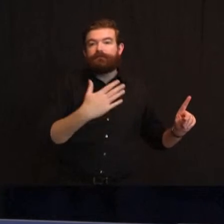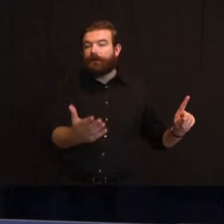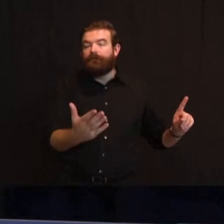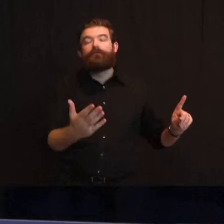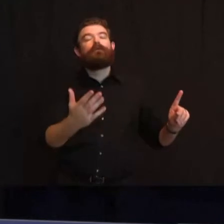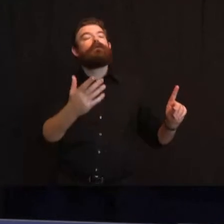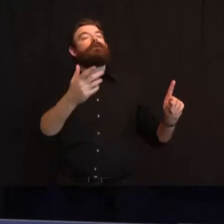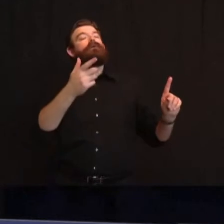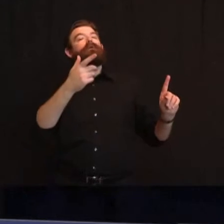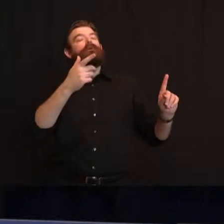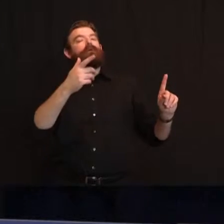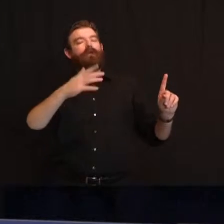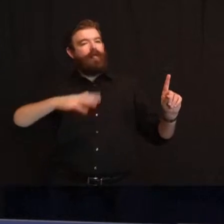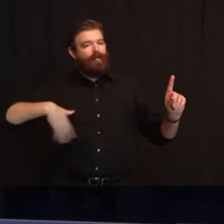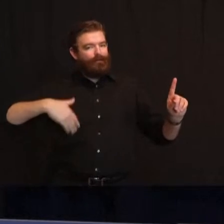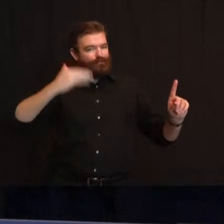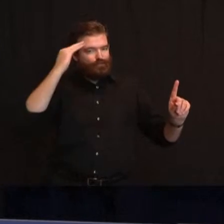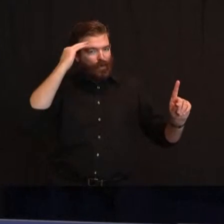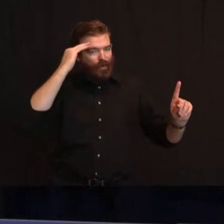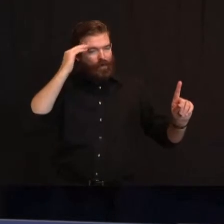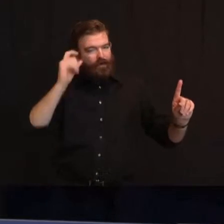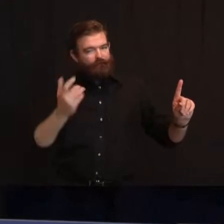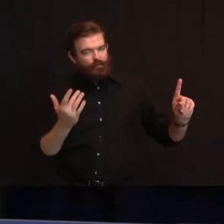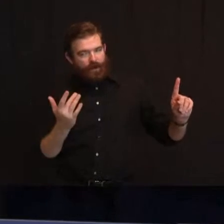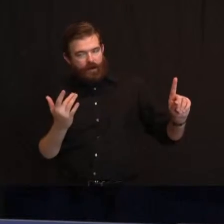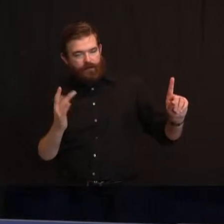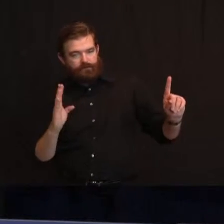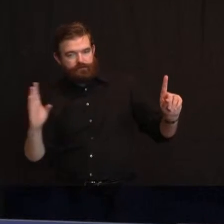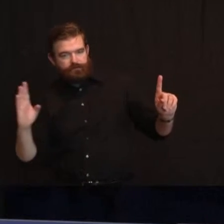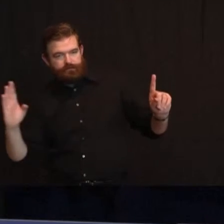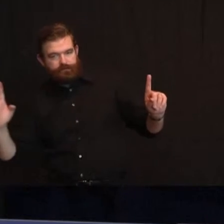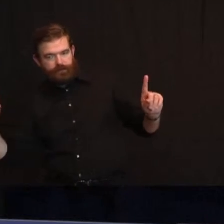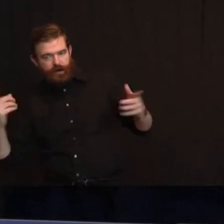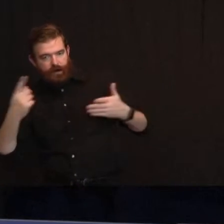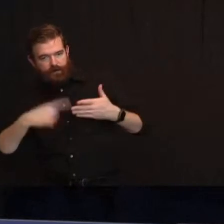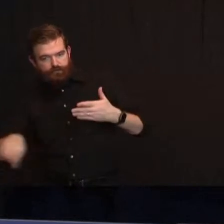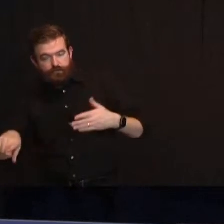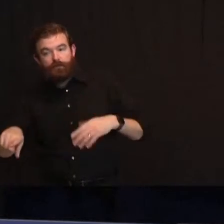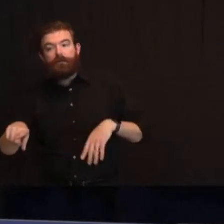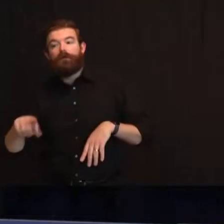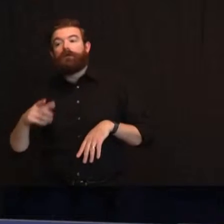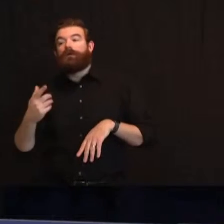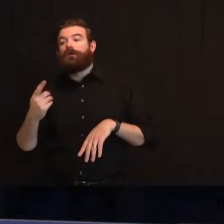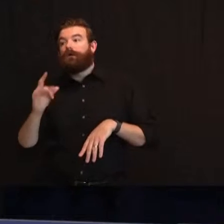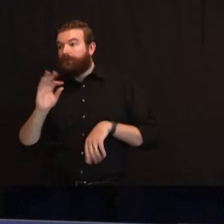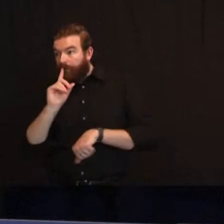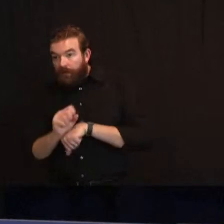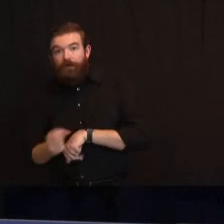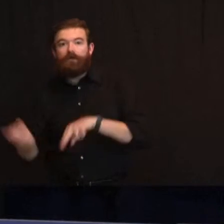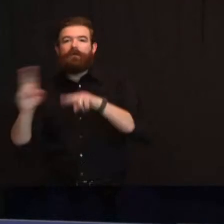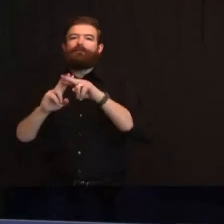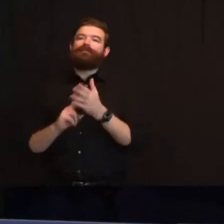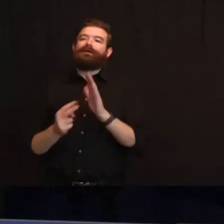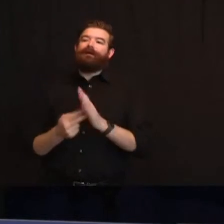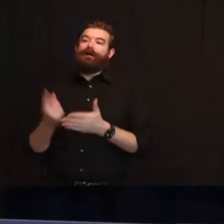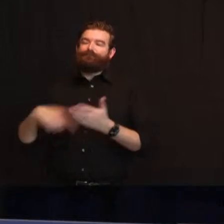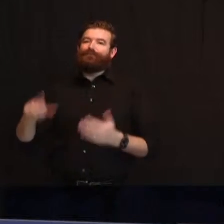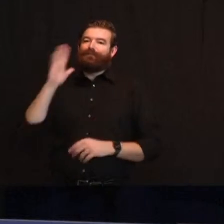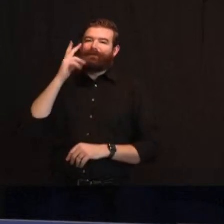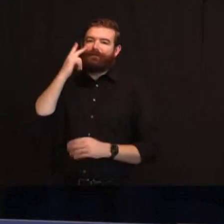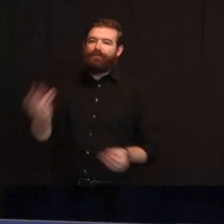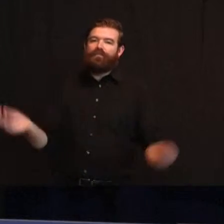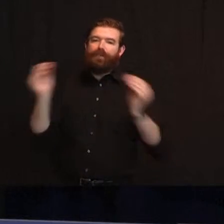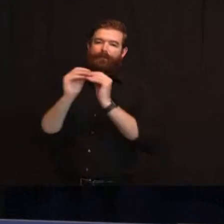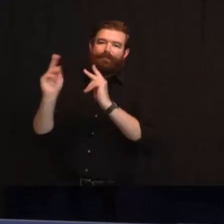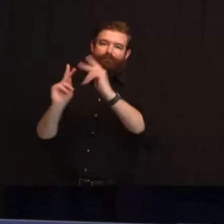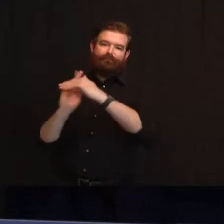up exponentially. We've been checking between admissions and discharges every day, and there's a delta of about 50 to